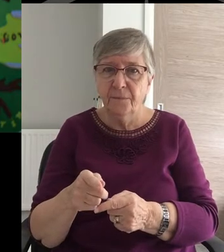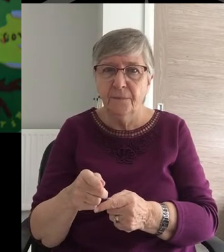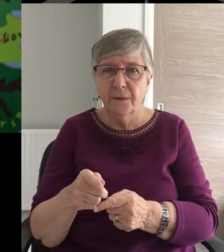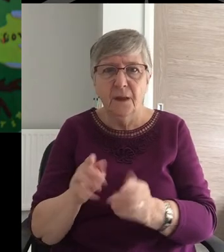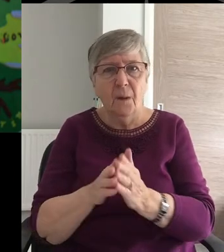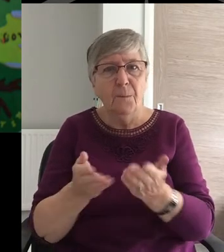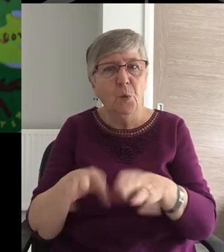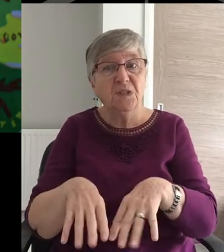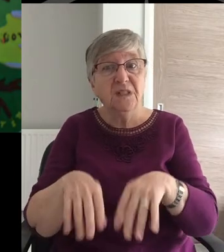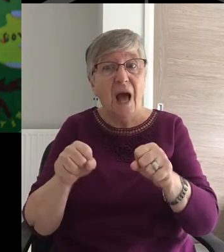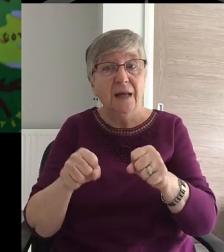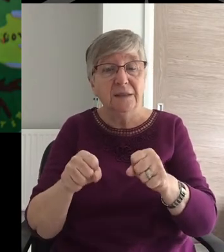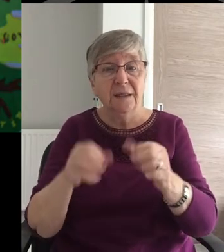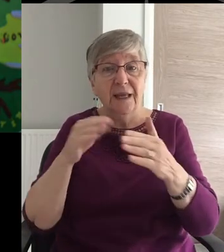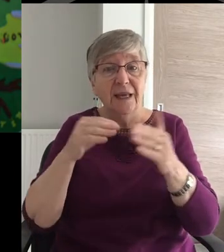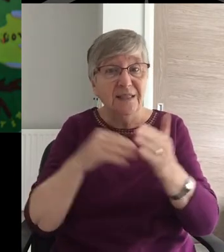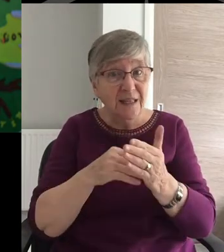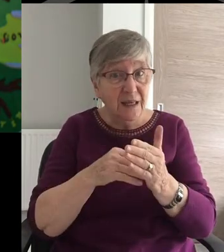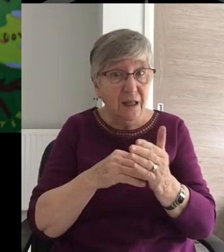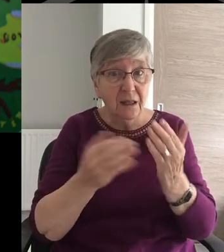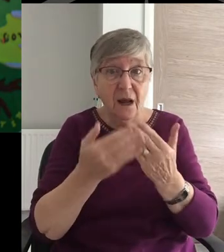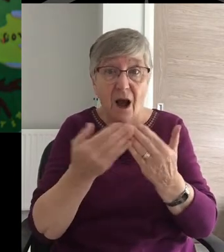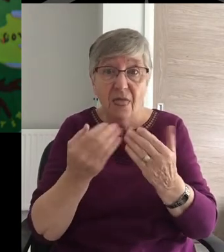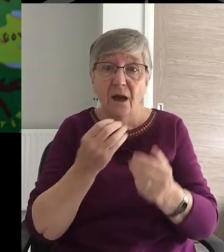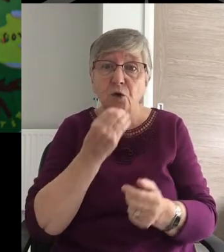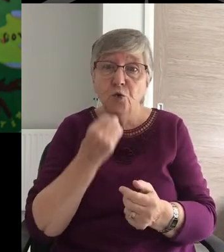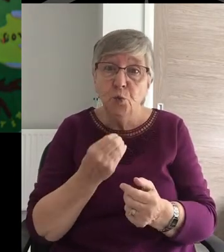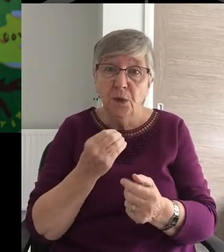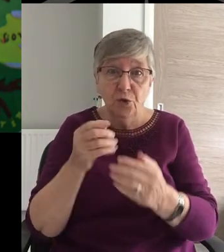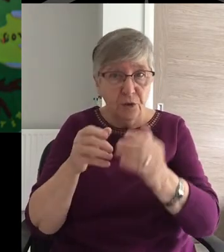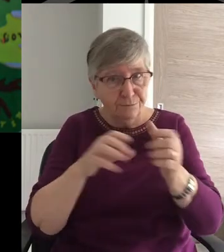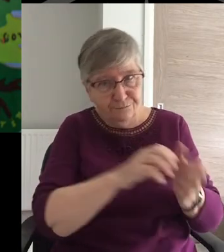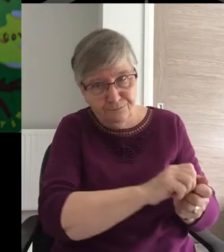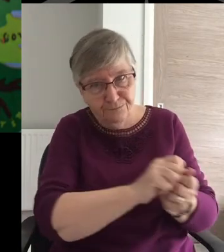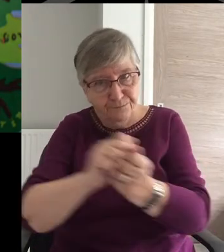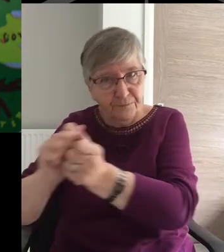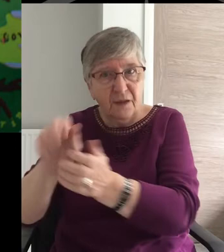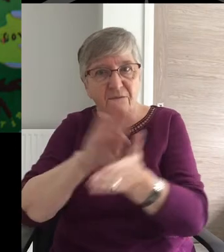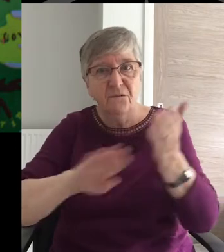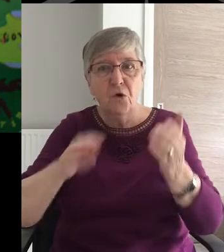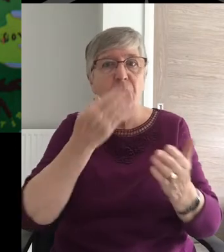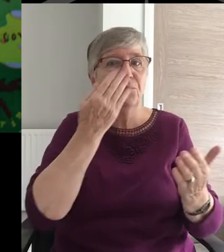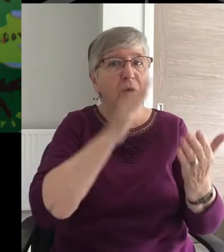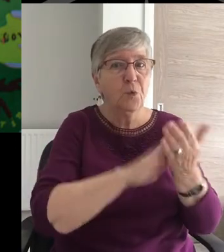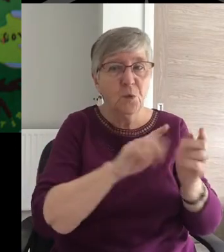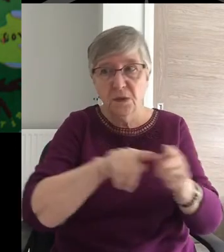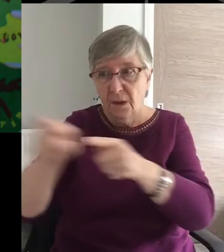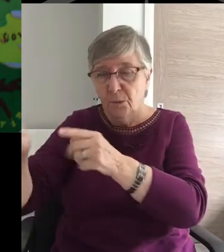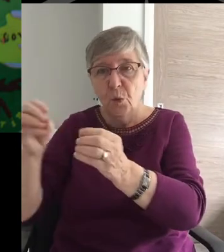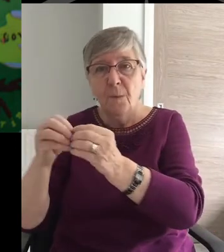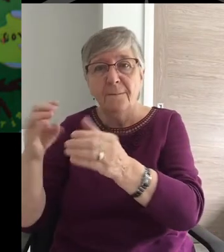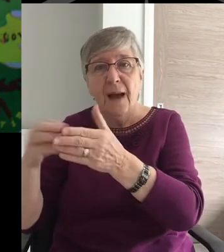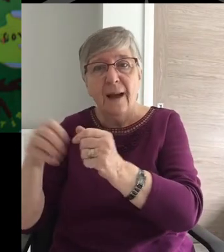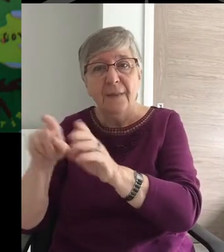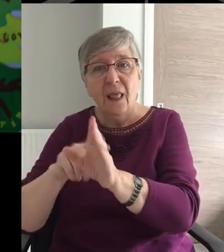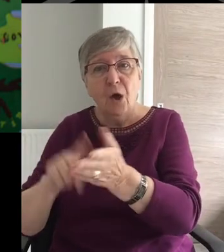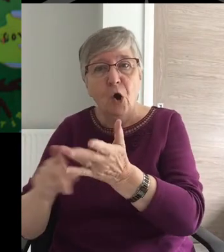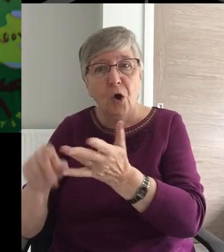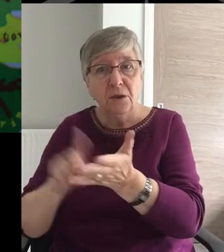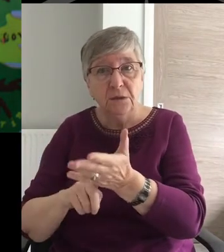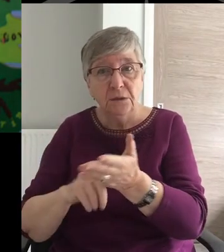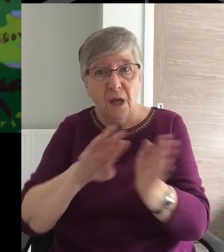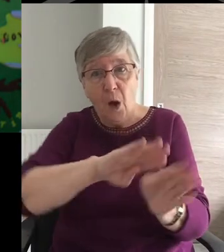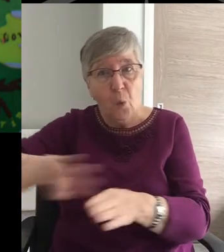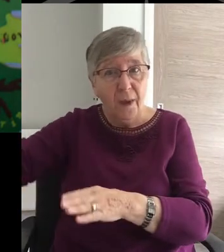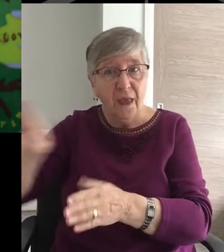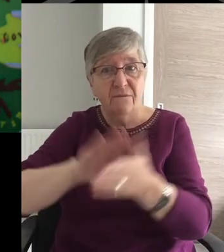book began with Ezekiel and many fellow Jews in exile in Babylon, removed from the temple and the faith that they had practiced, and they